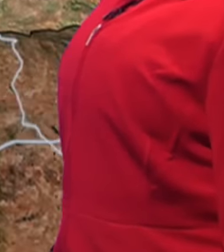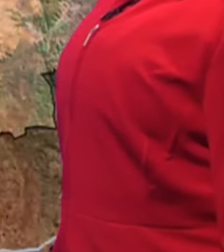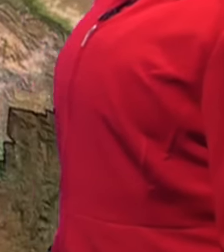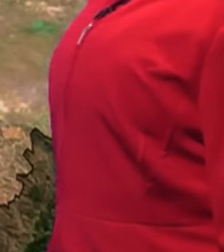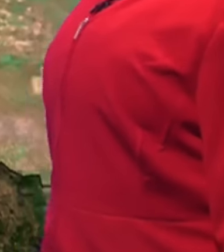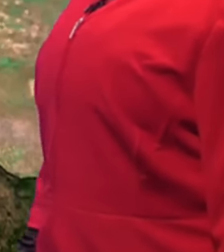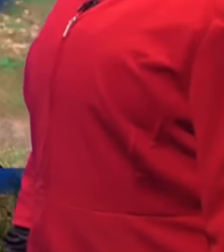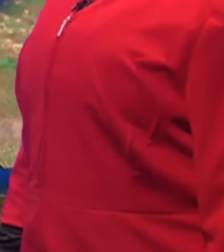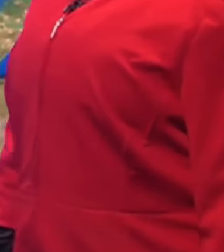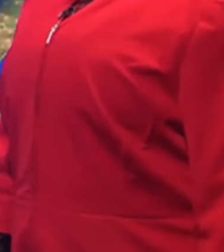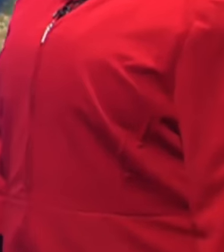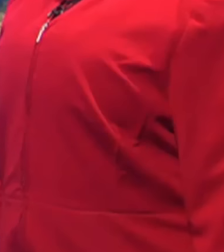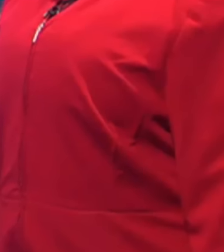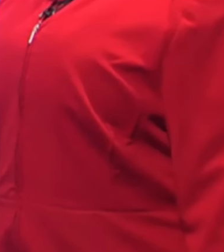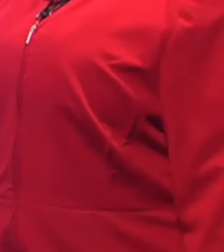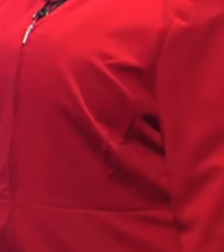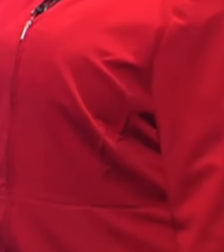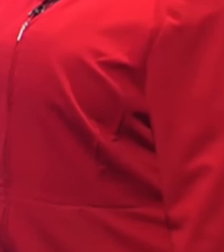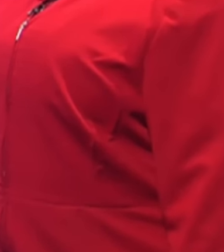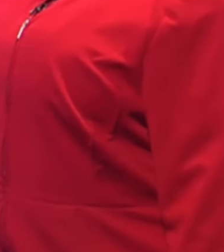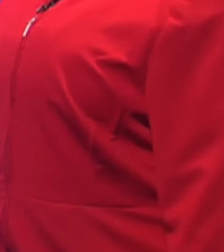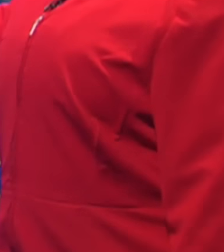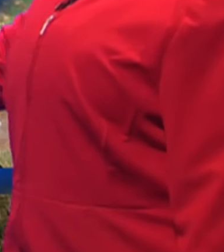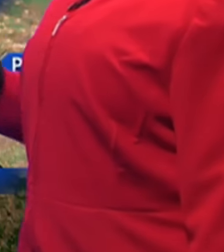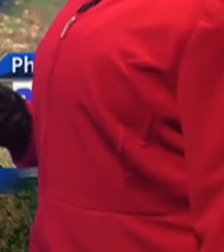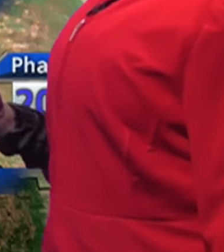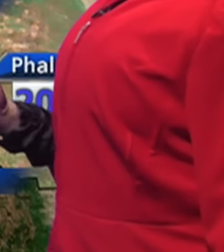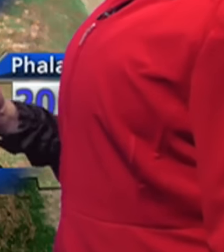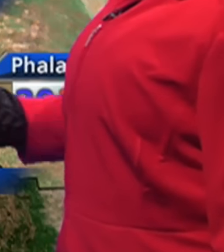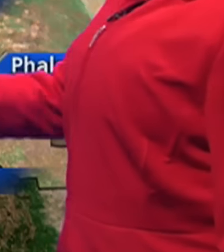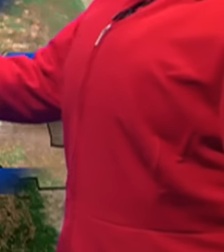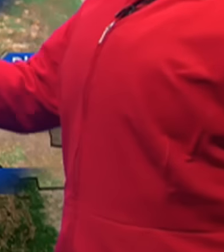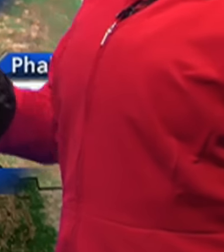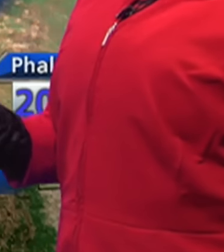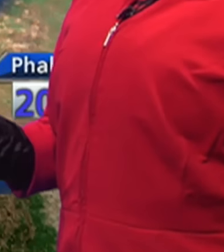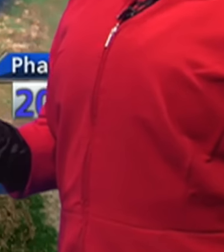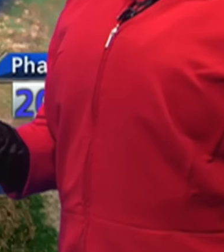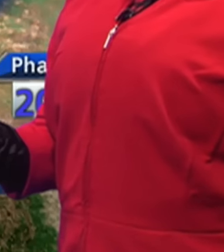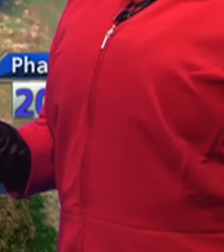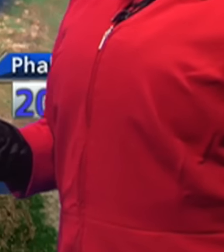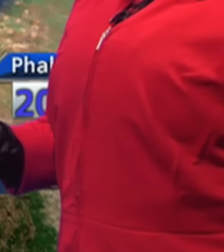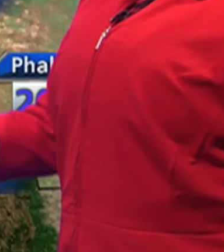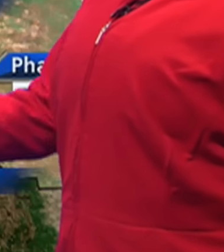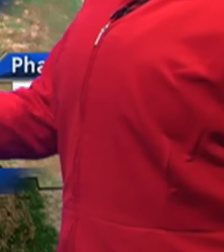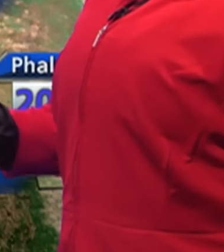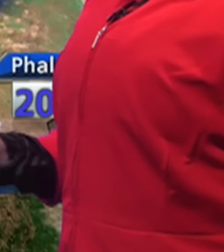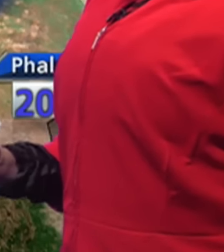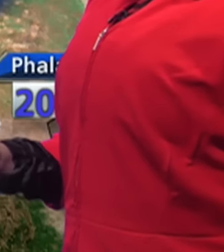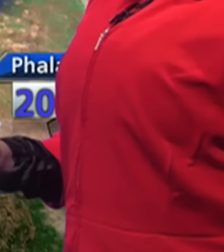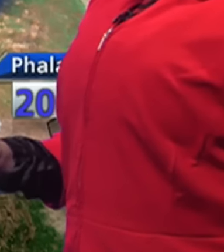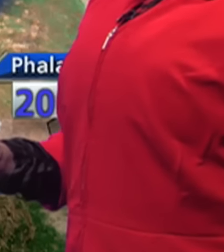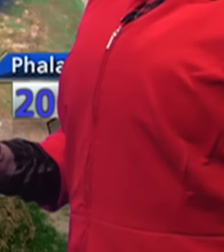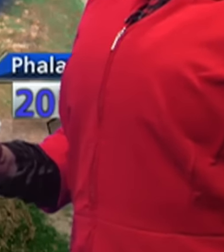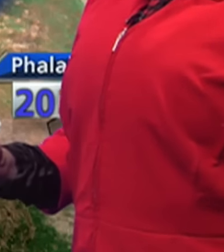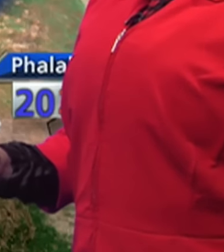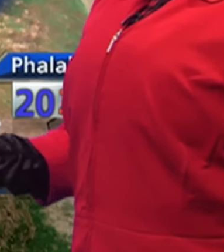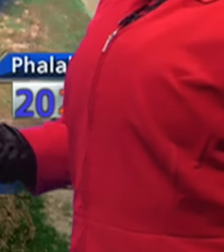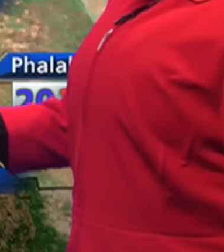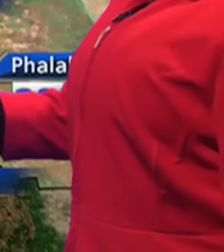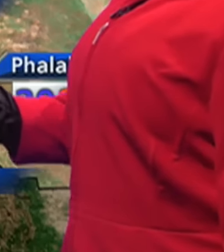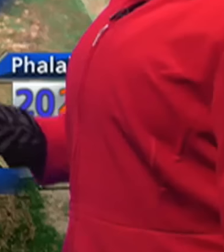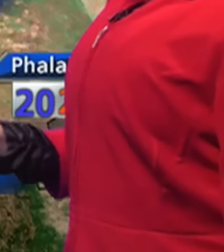go la go sasa le gona dipula tšela dintši di le gona re lebelela Mosina ka tše masomepedi šupa Polokwane masomepedi tshelela re lebelela wena o le Mokopane le